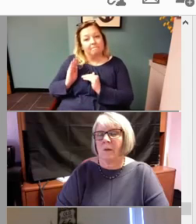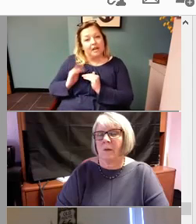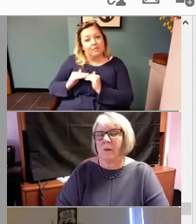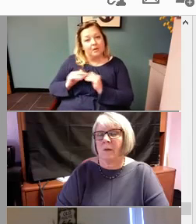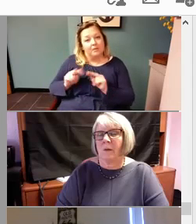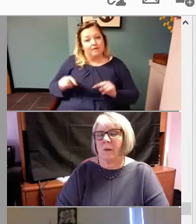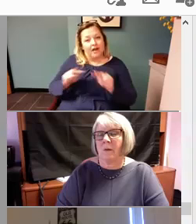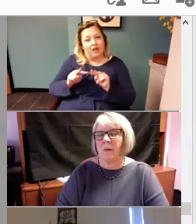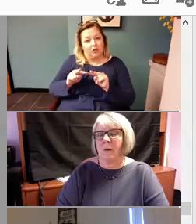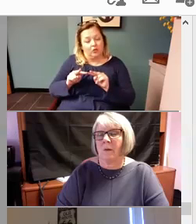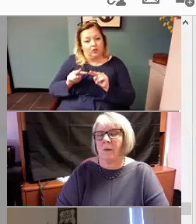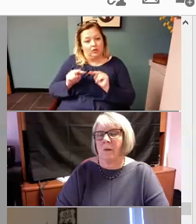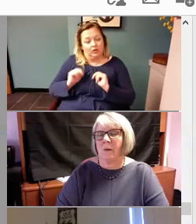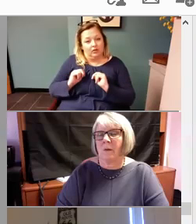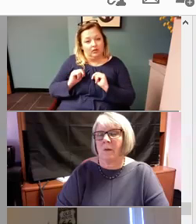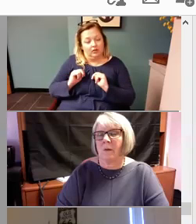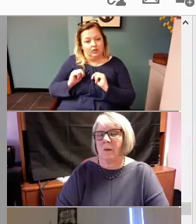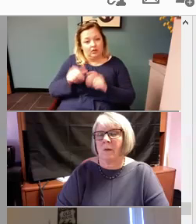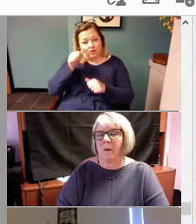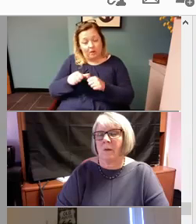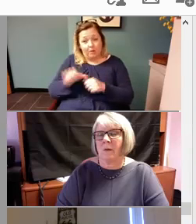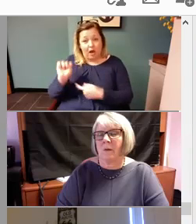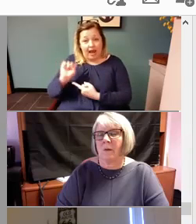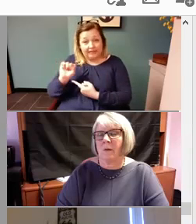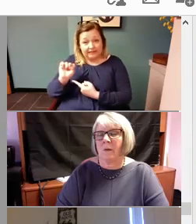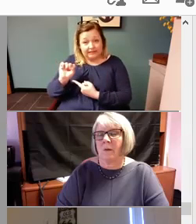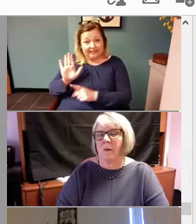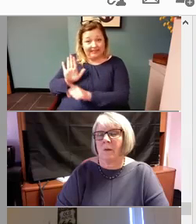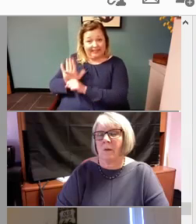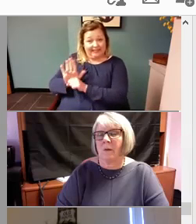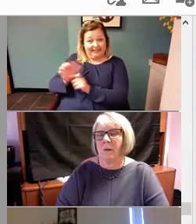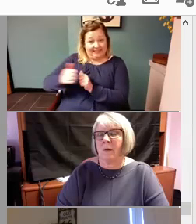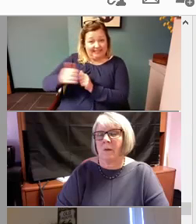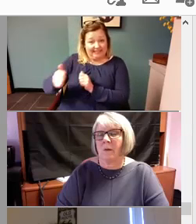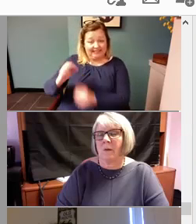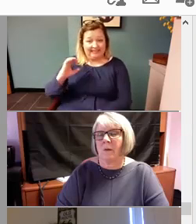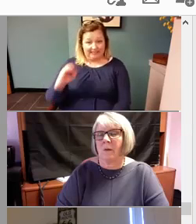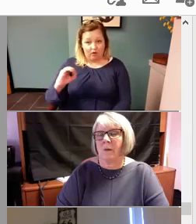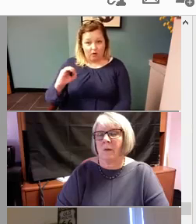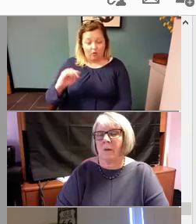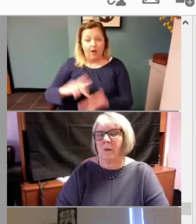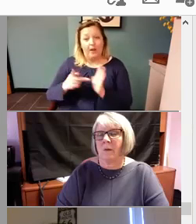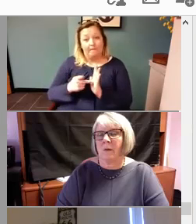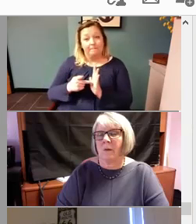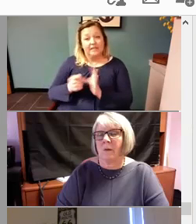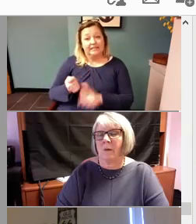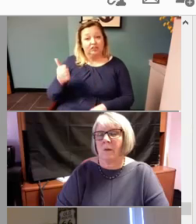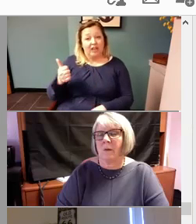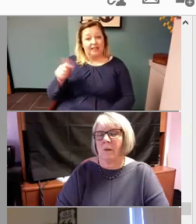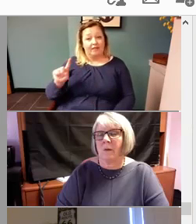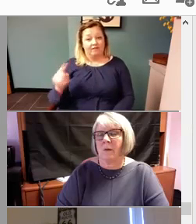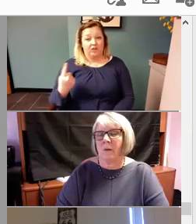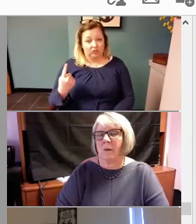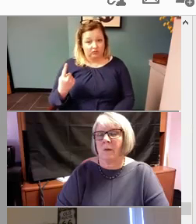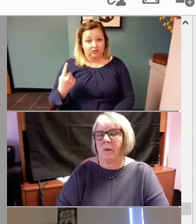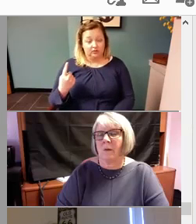the initial element S has a distance of 0, so that gets ejected first, where every other distance is infinity. So only the first